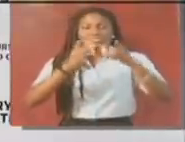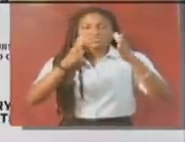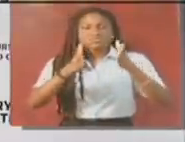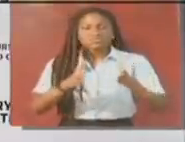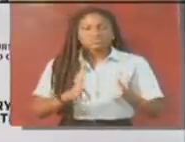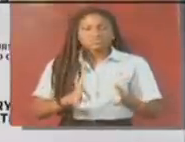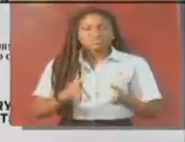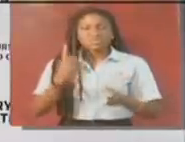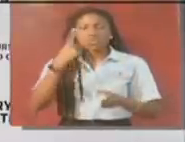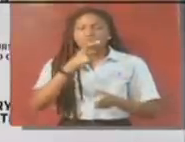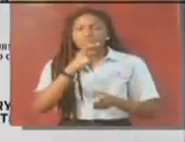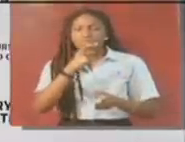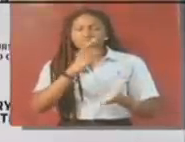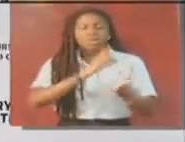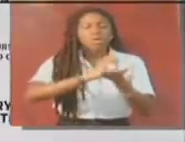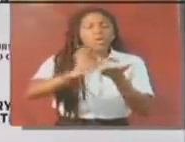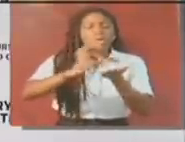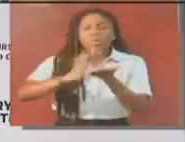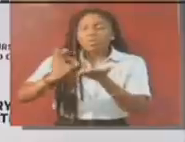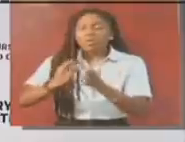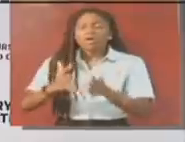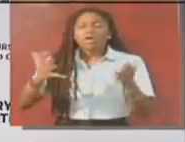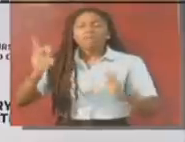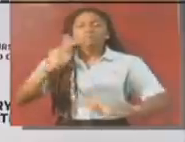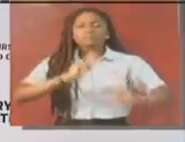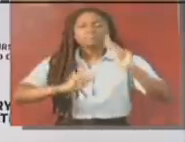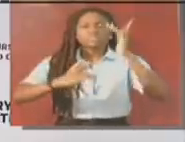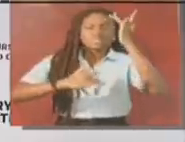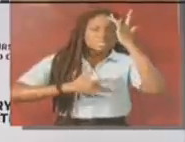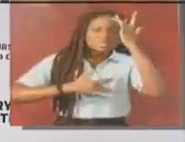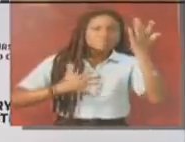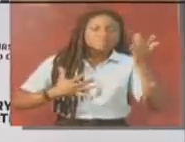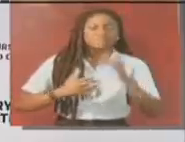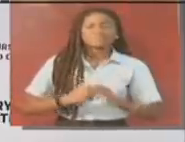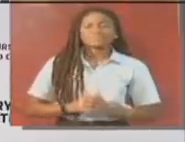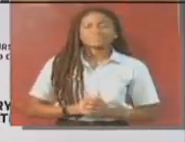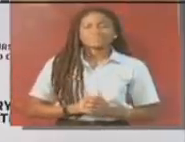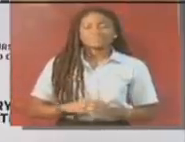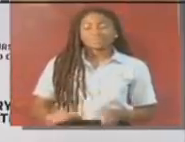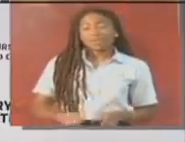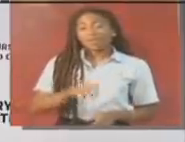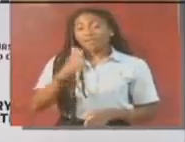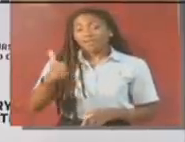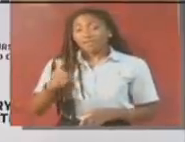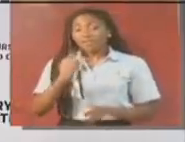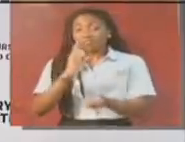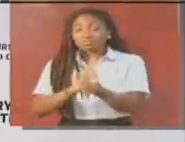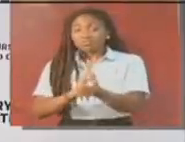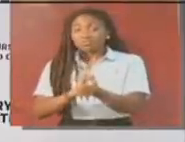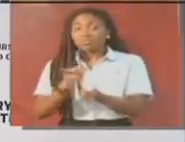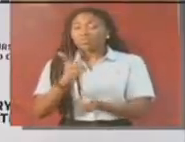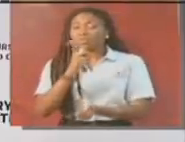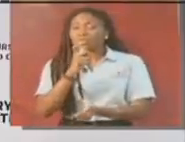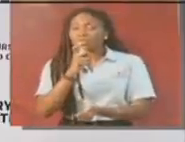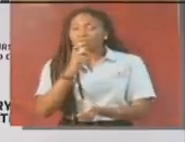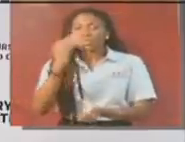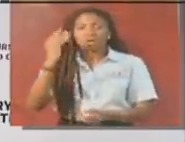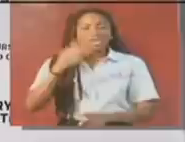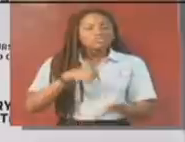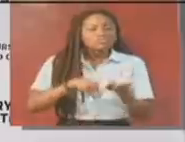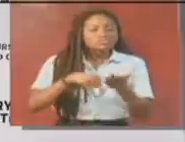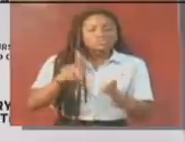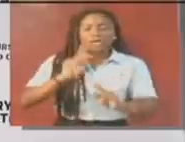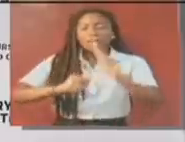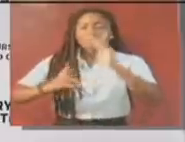Epidemiology Division, Ministry of Health; Roshan Siram Singh, Geographic Information Systems Manager, Epidemiology